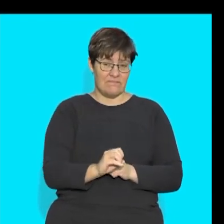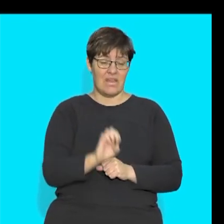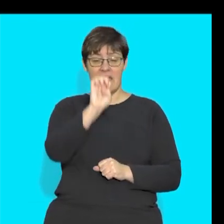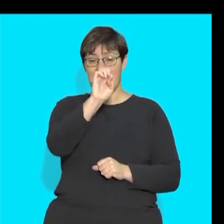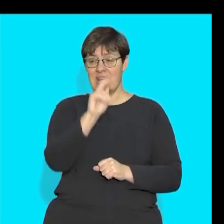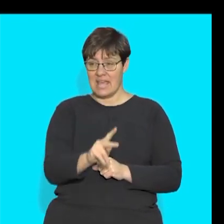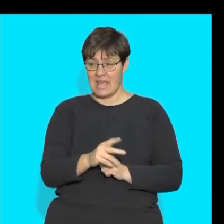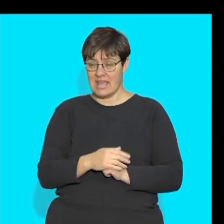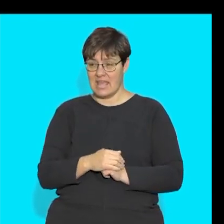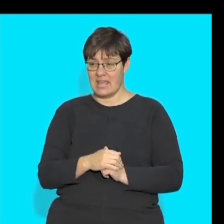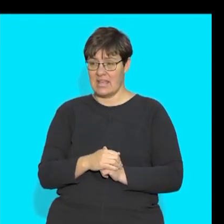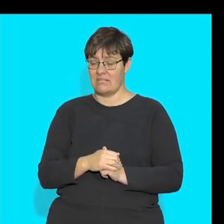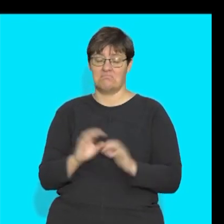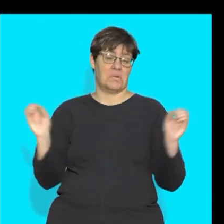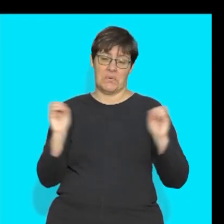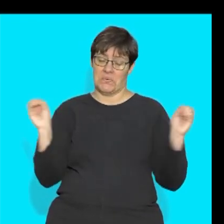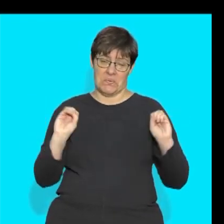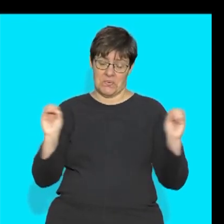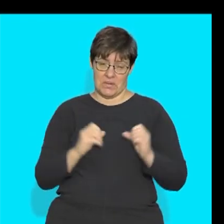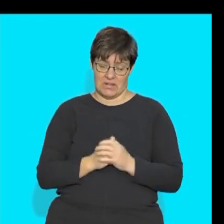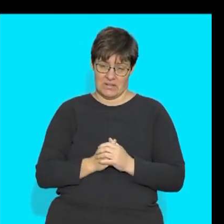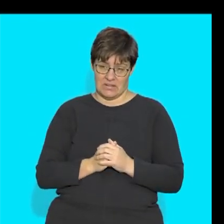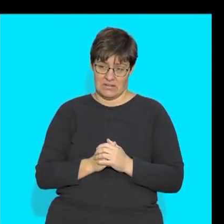The kinetic energy, none.